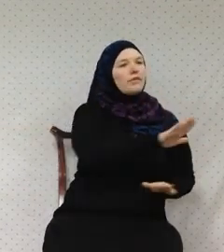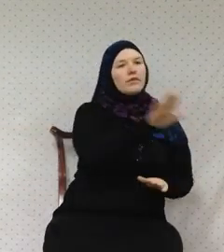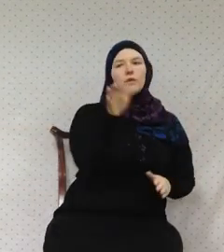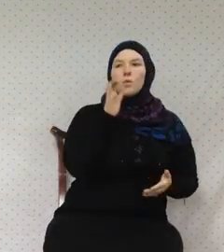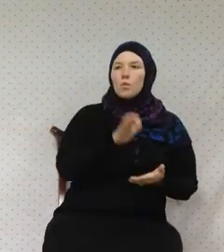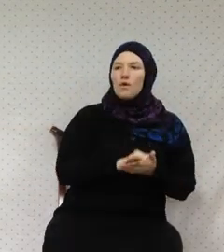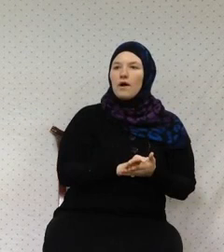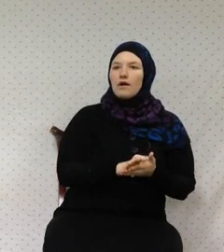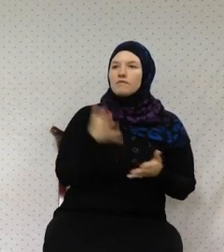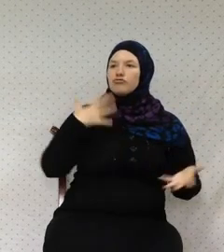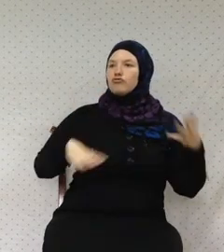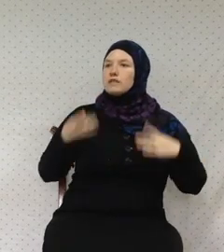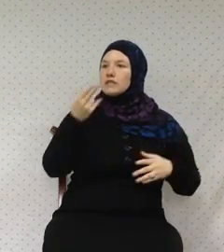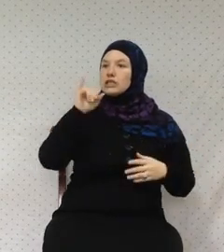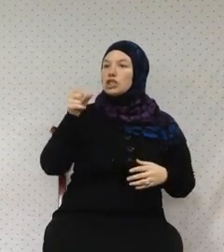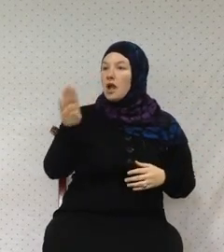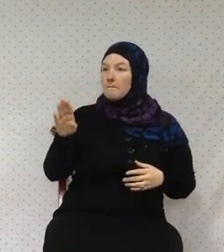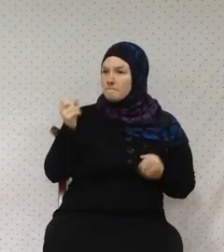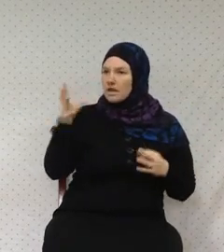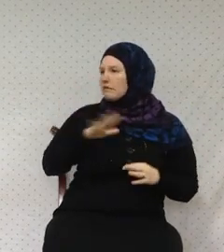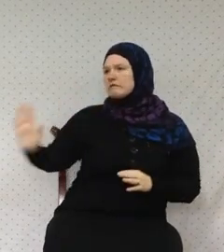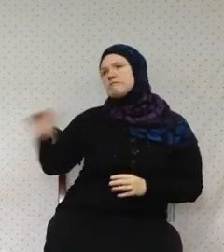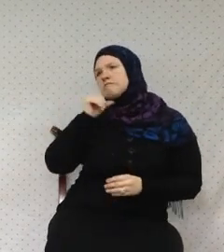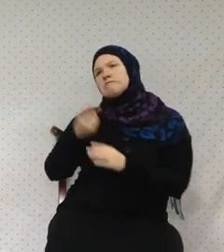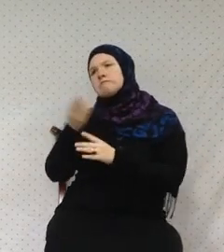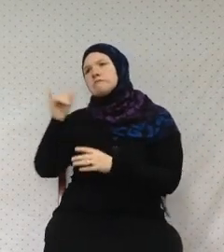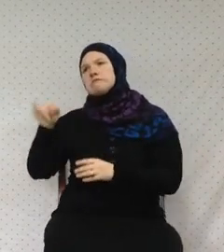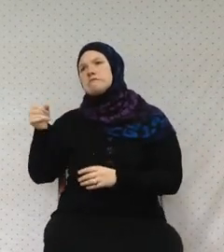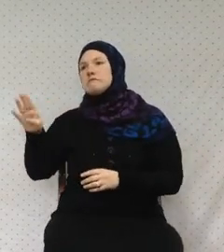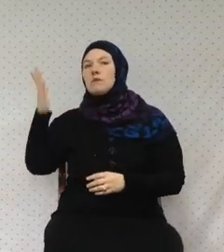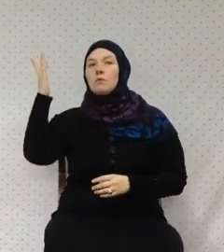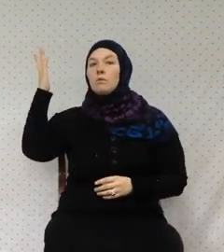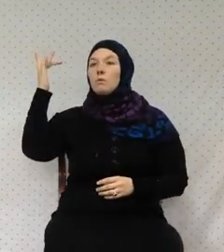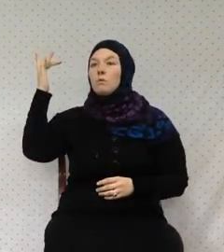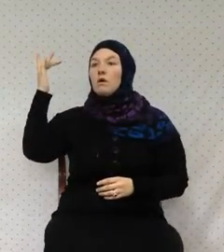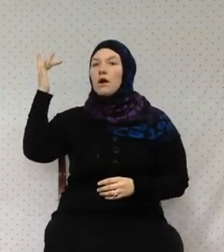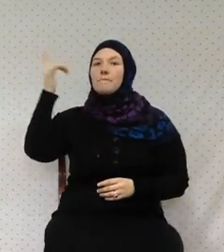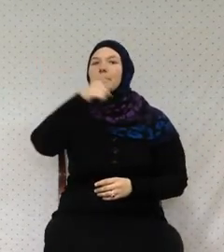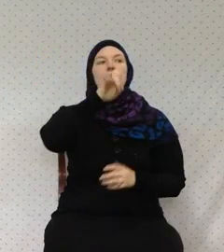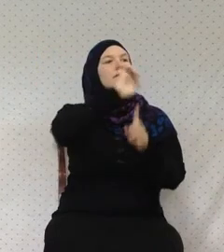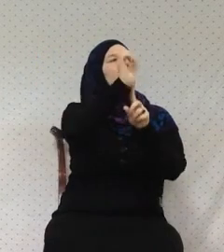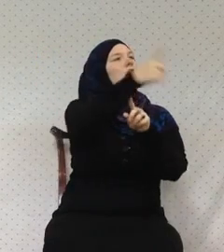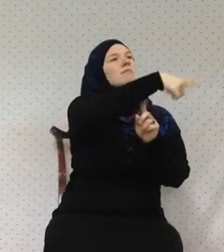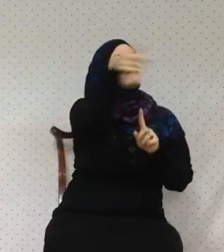wives to dress hijab because the environment is not hijab